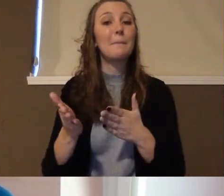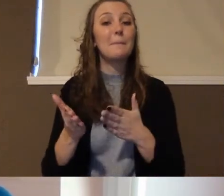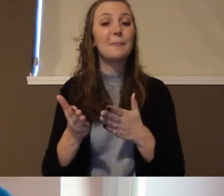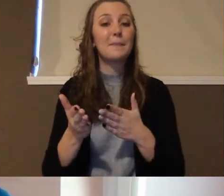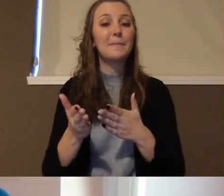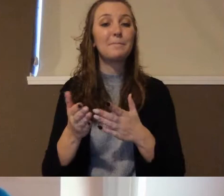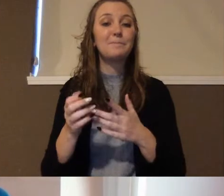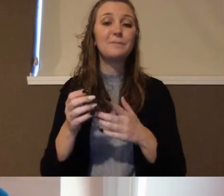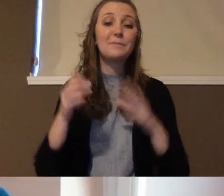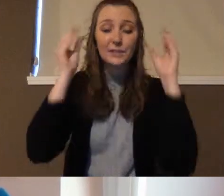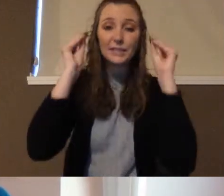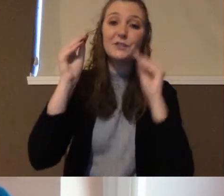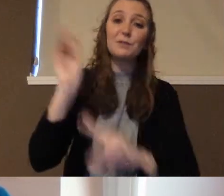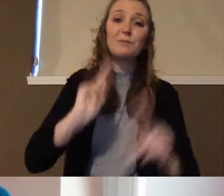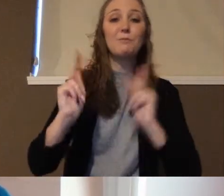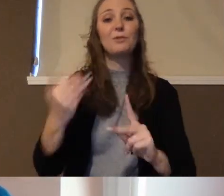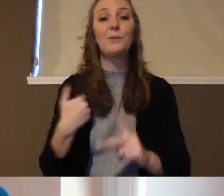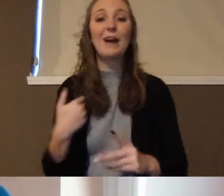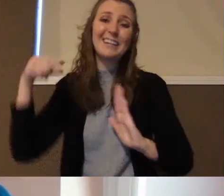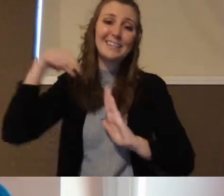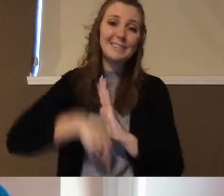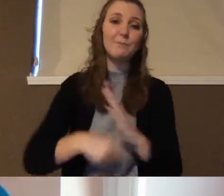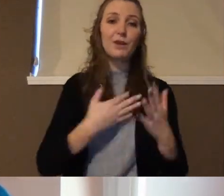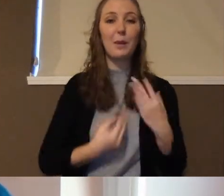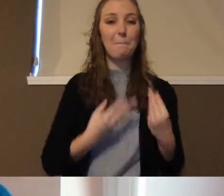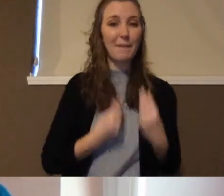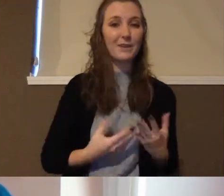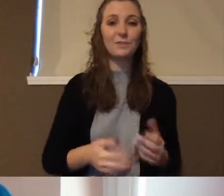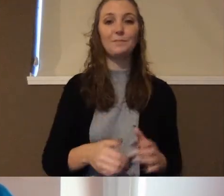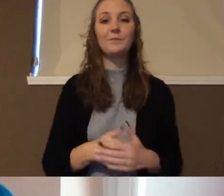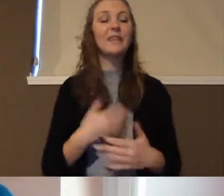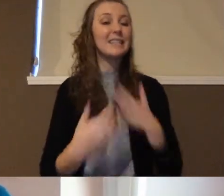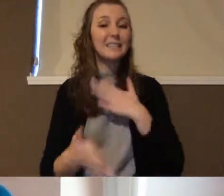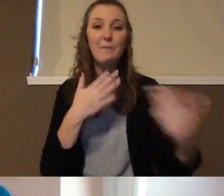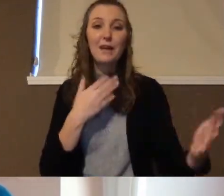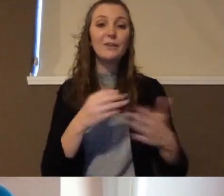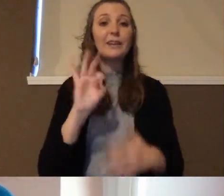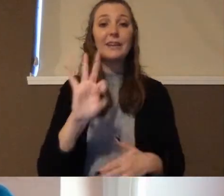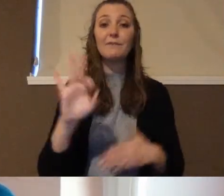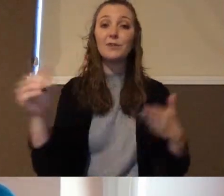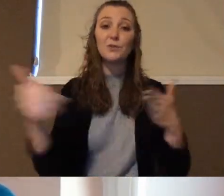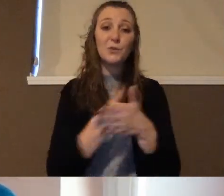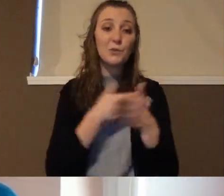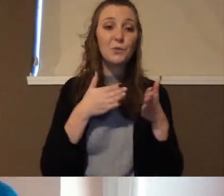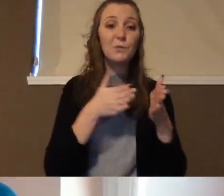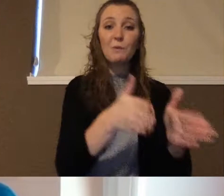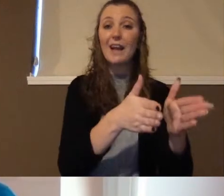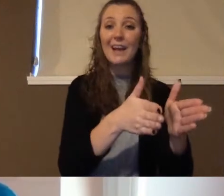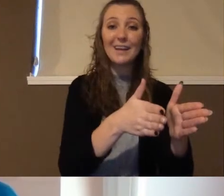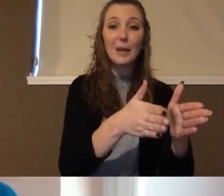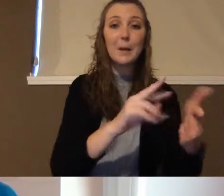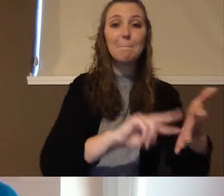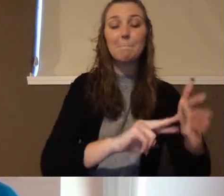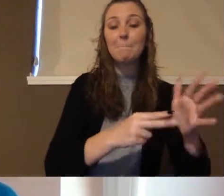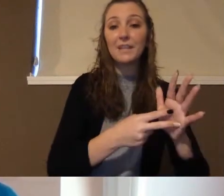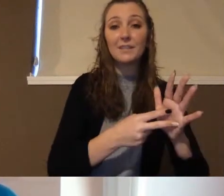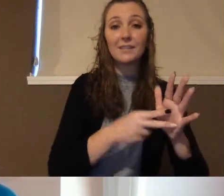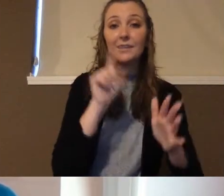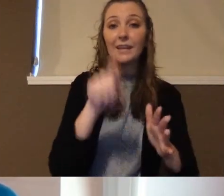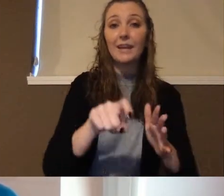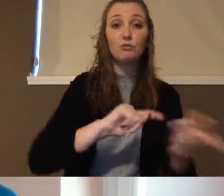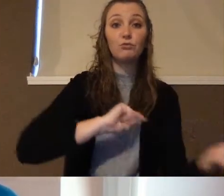this new way of hearing God's word meant that they had to totally change how